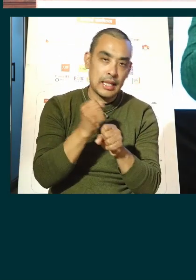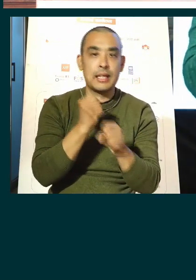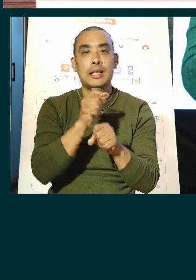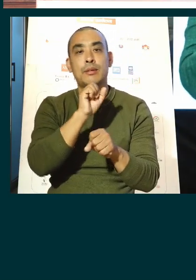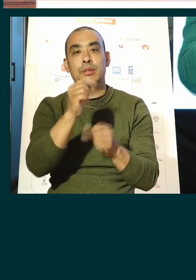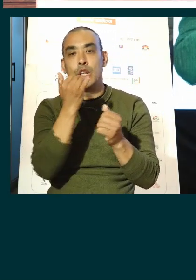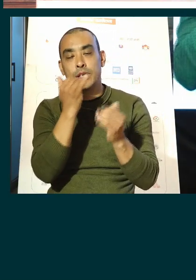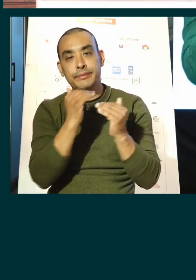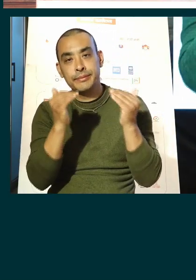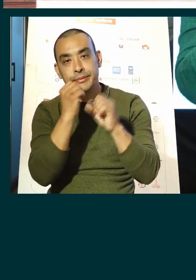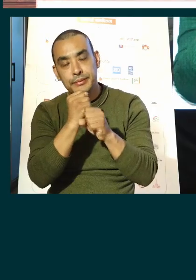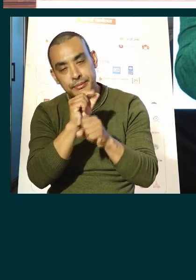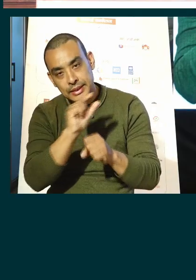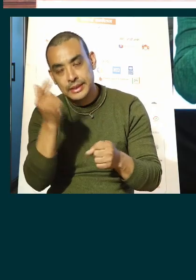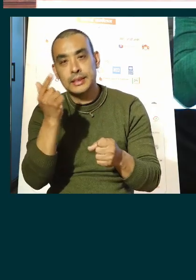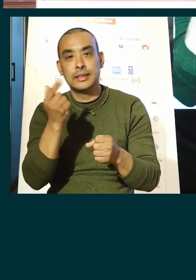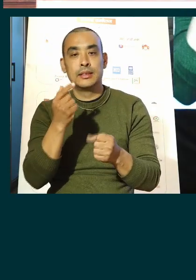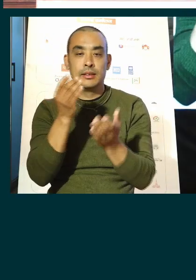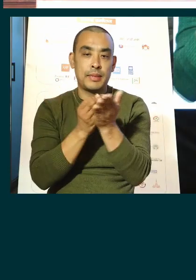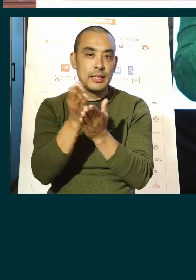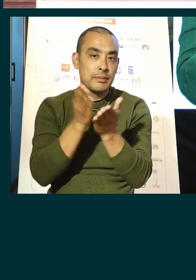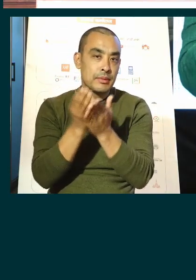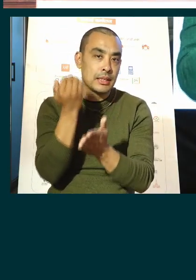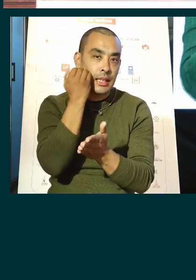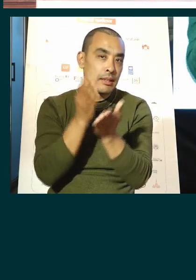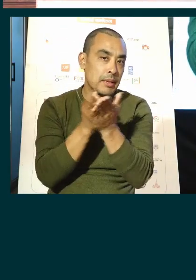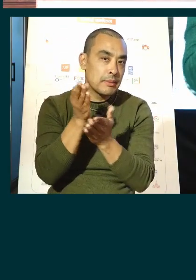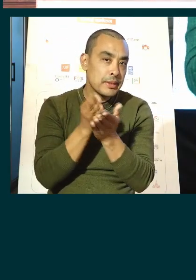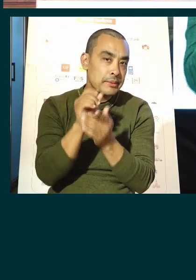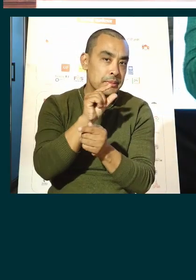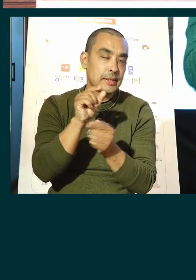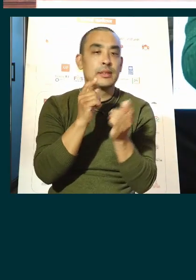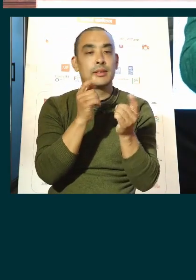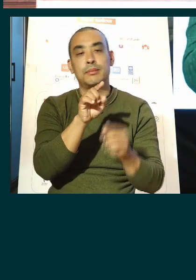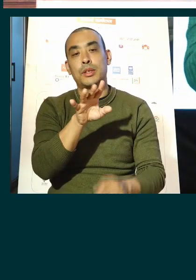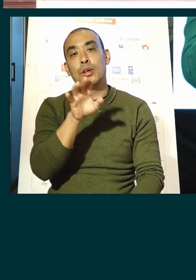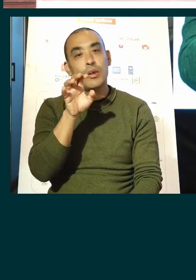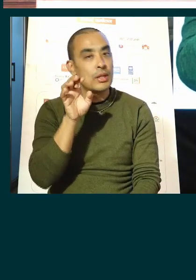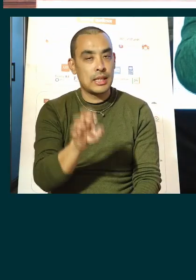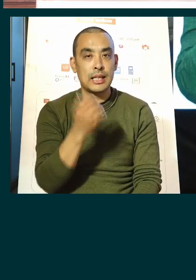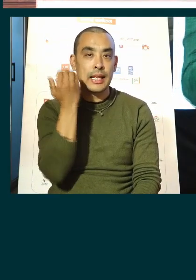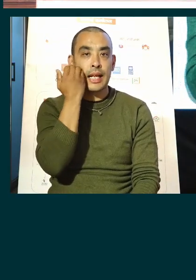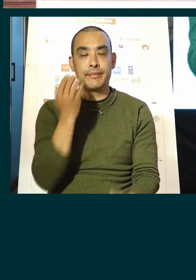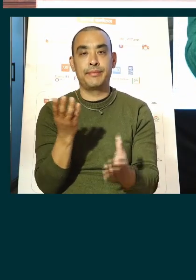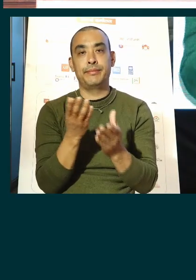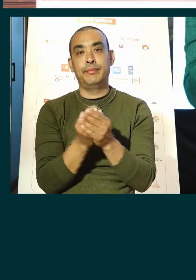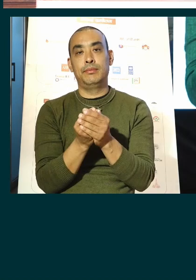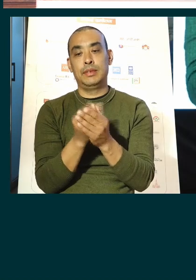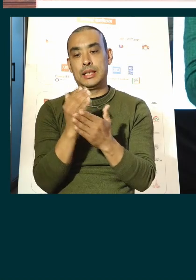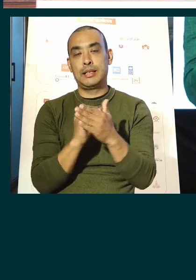developing gender egalitarian attitude among the boys. And with us, 15,000 boys joined through